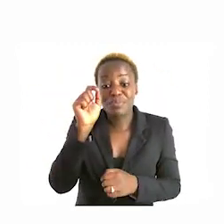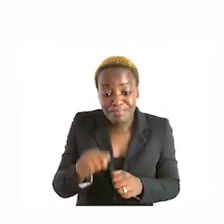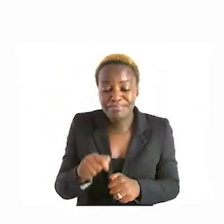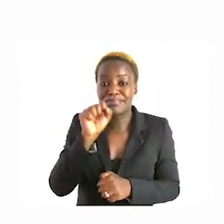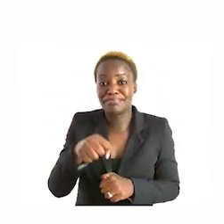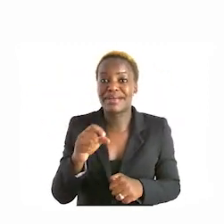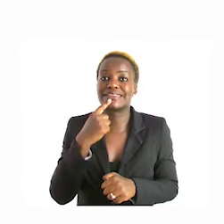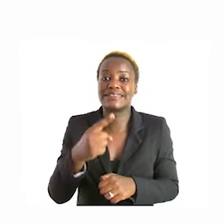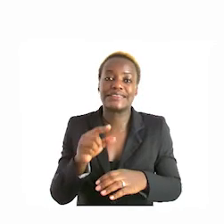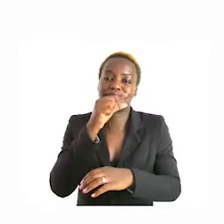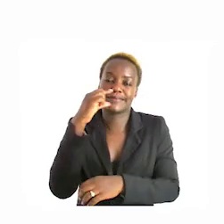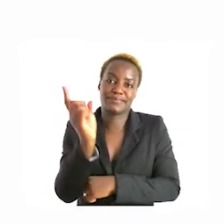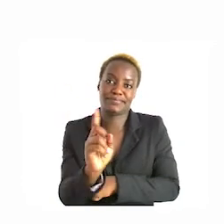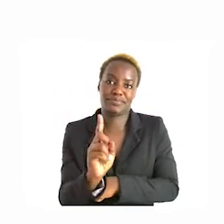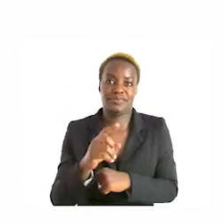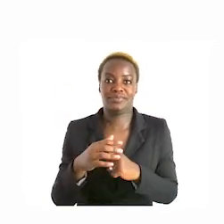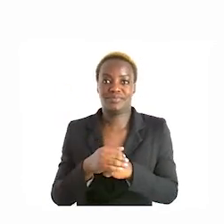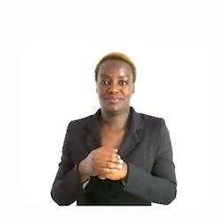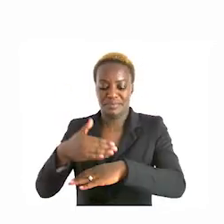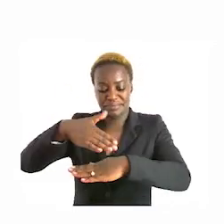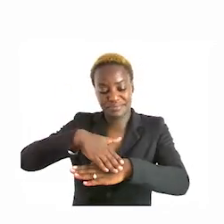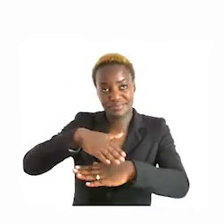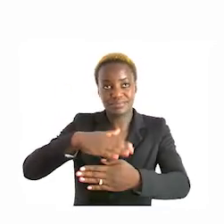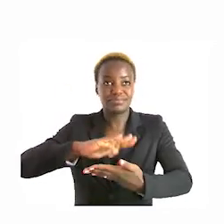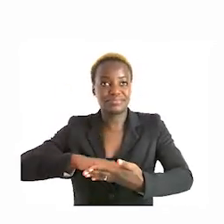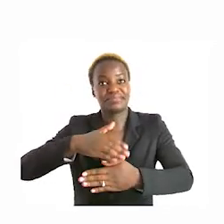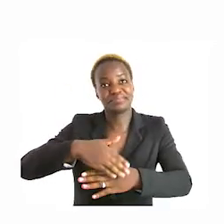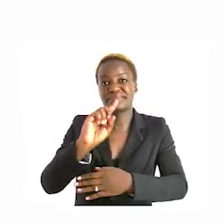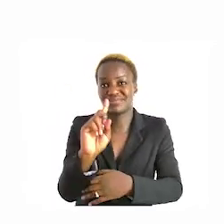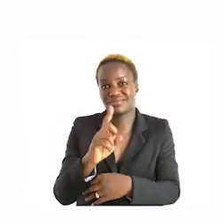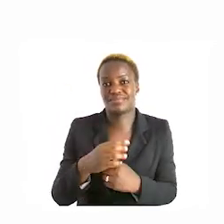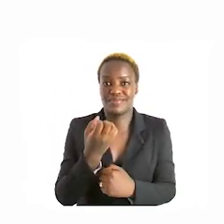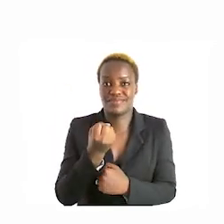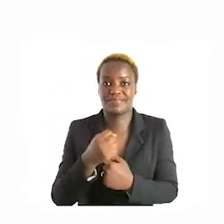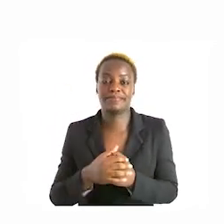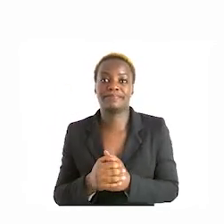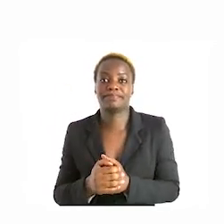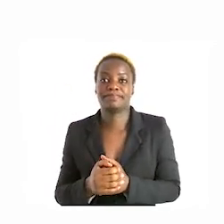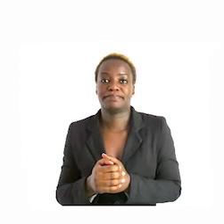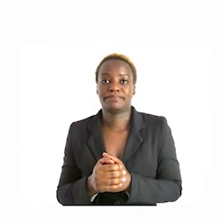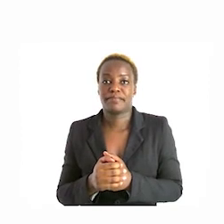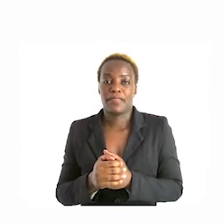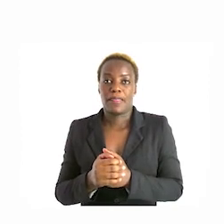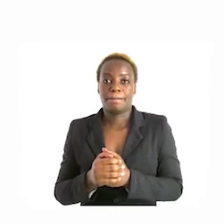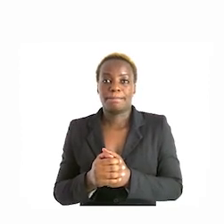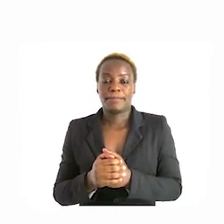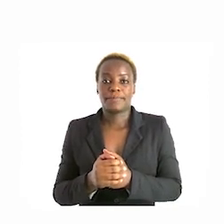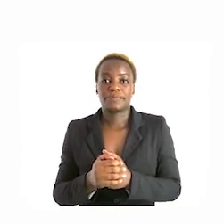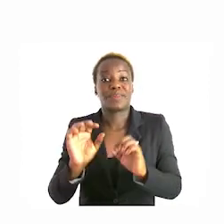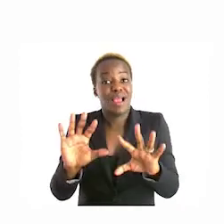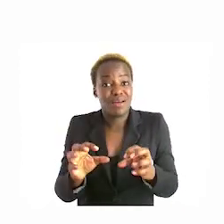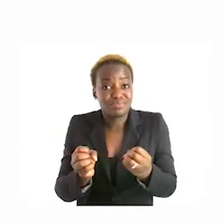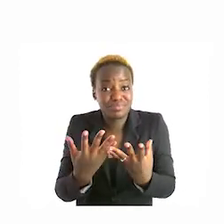animal that is on the back of the notes, as well as the number of the animals. How many